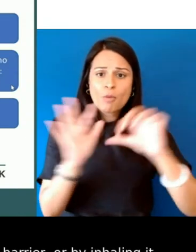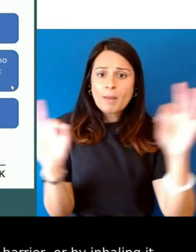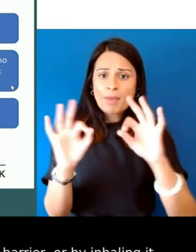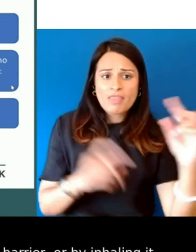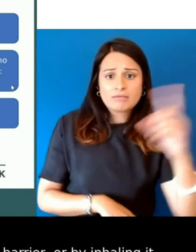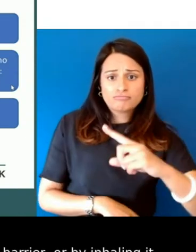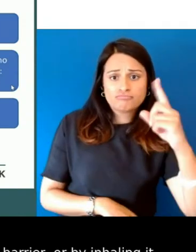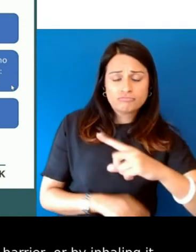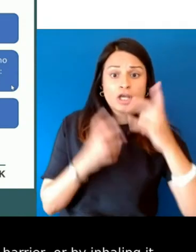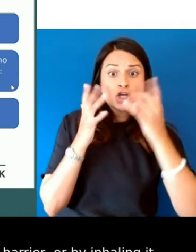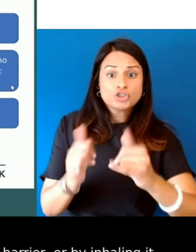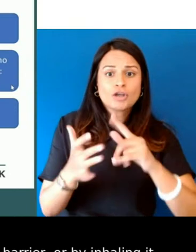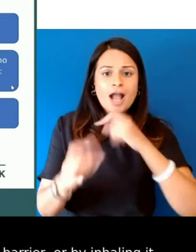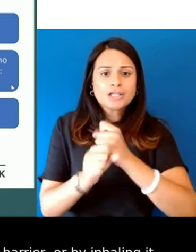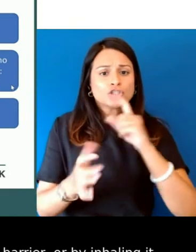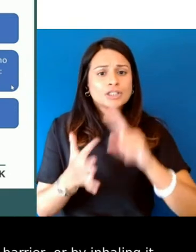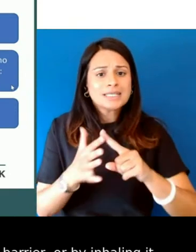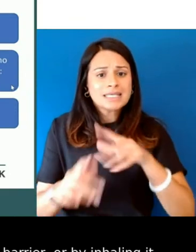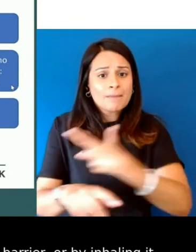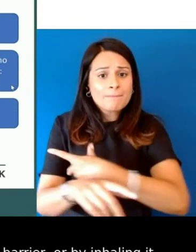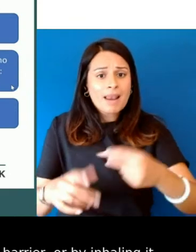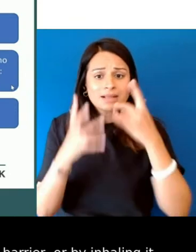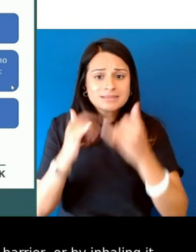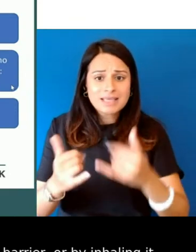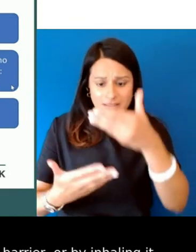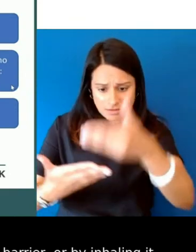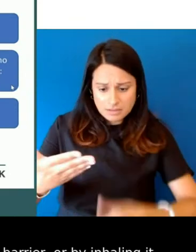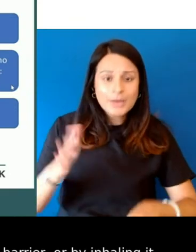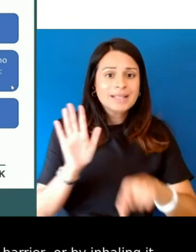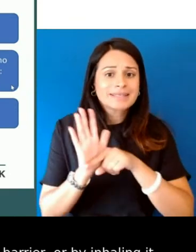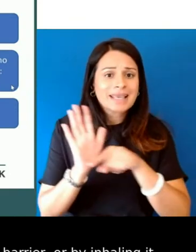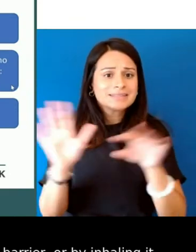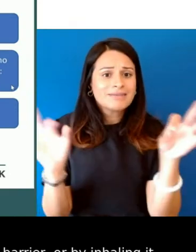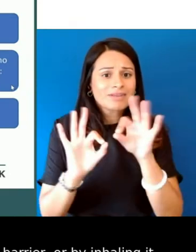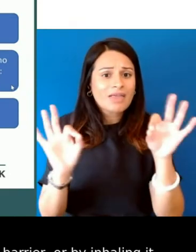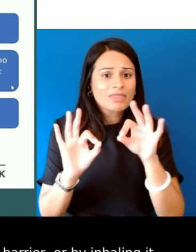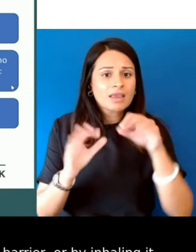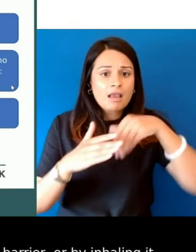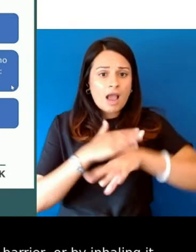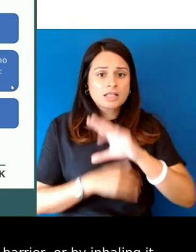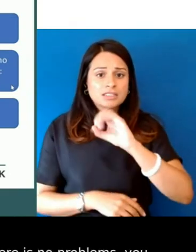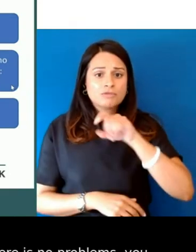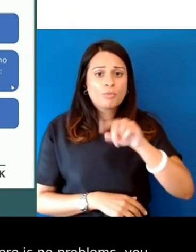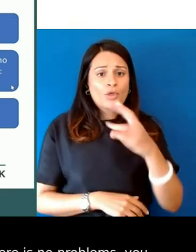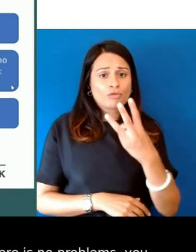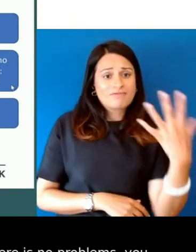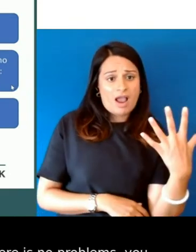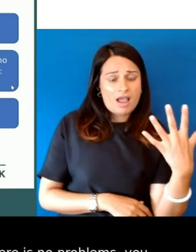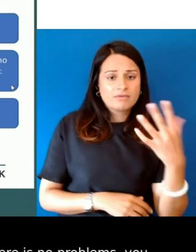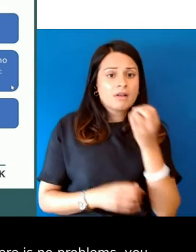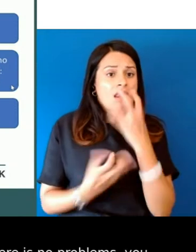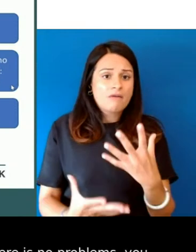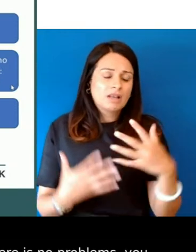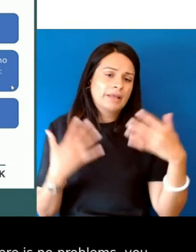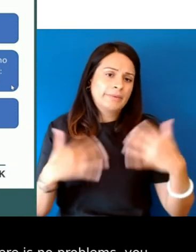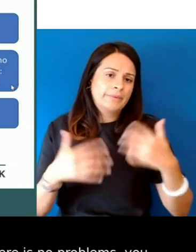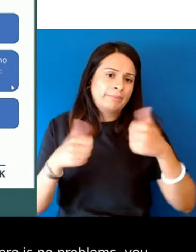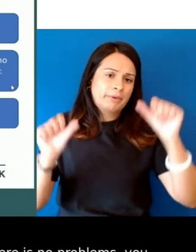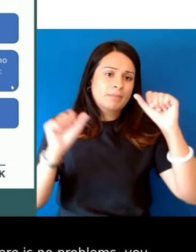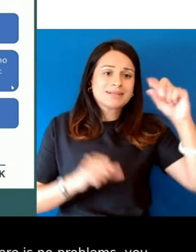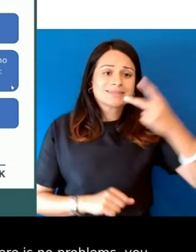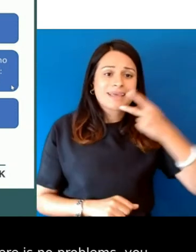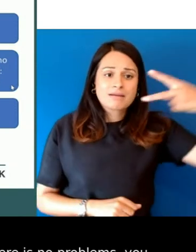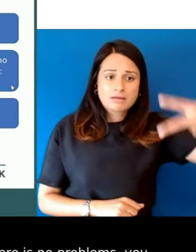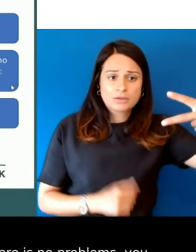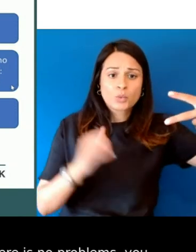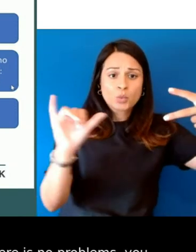ige blood tester peanut and it will be negative which is less than 0.35 and that's lovely on the other end of the spectrum you might